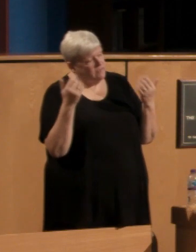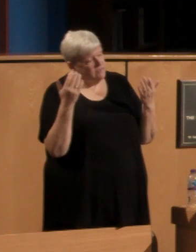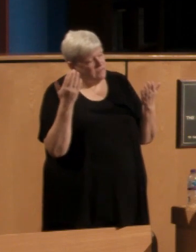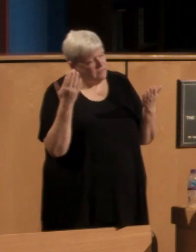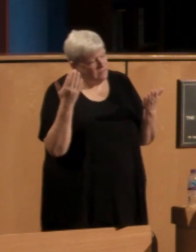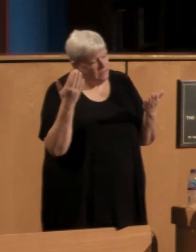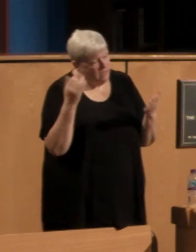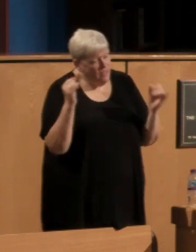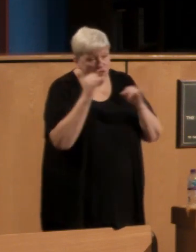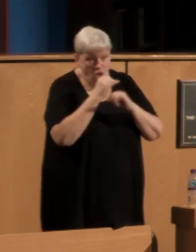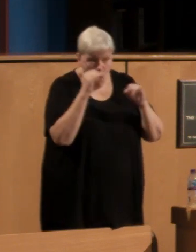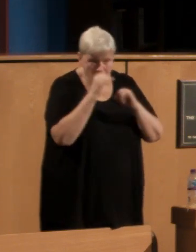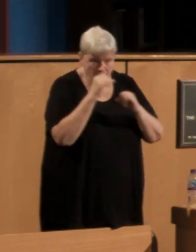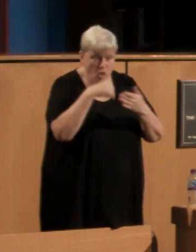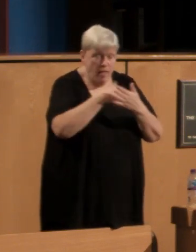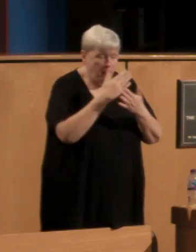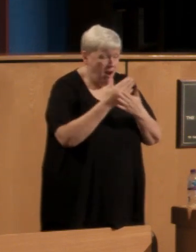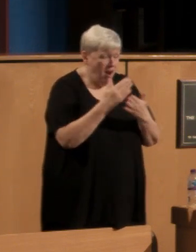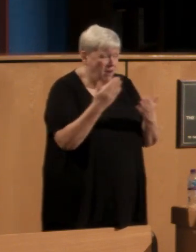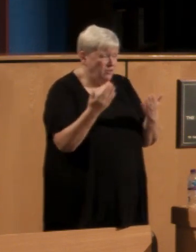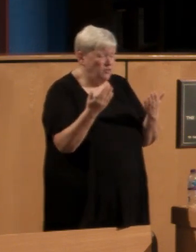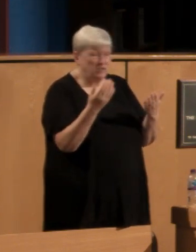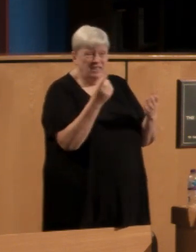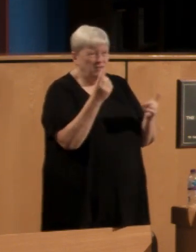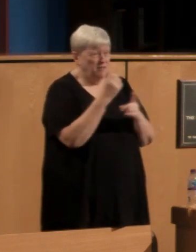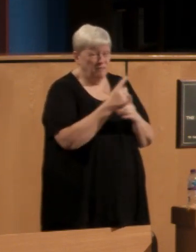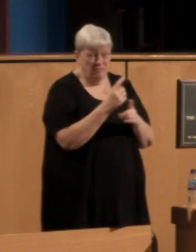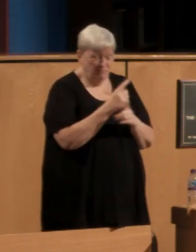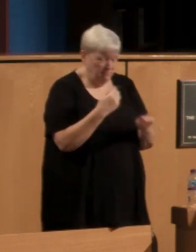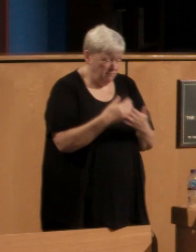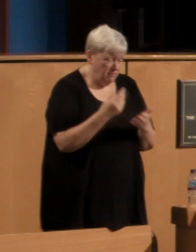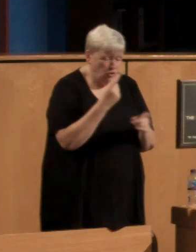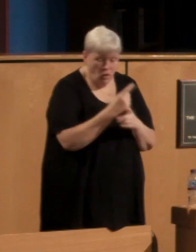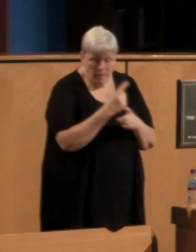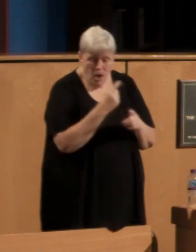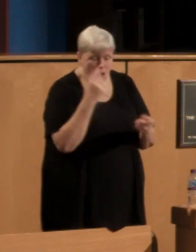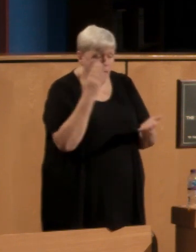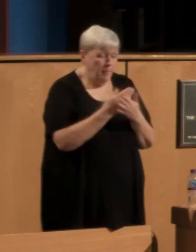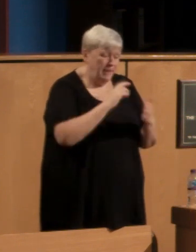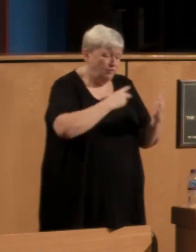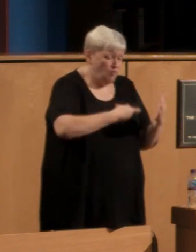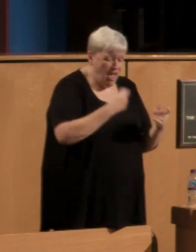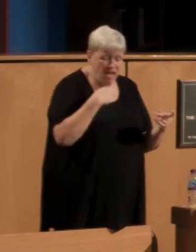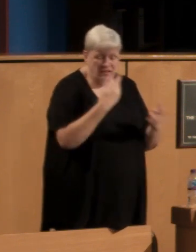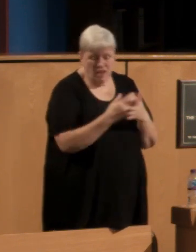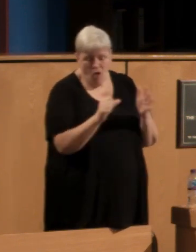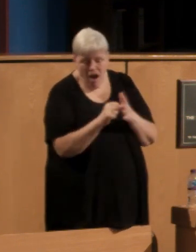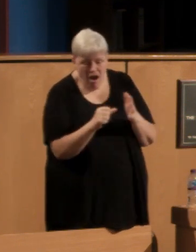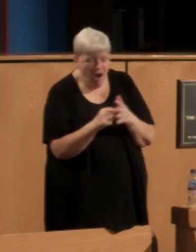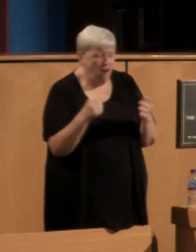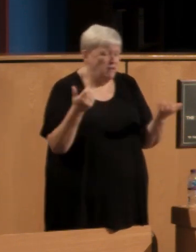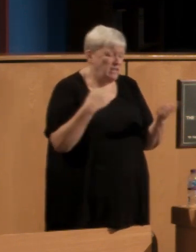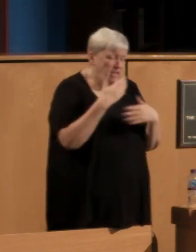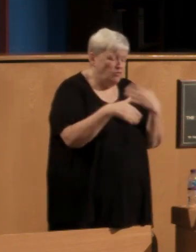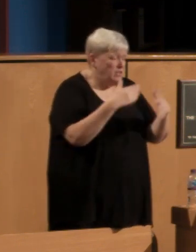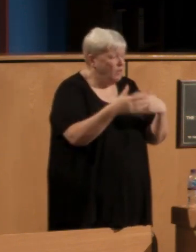The horrible bit about it, they just talk about being trans, and sometimes they talk about how it's hard, and sometimes they talk about how great it is. The horror about it is that it's a time